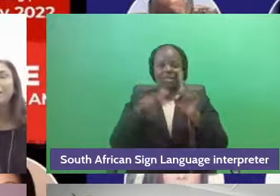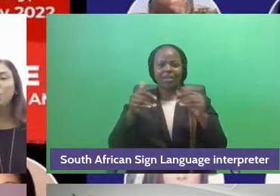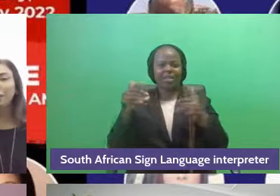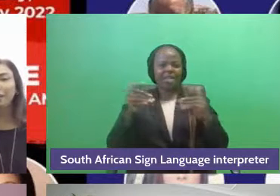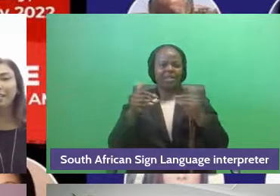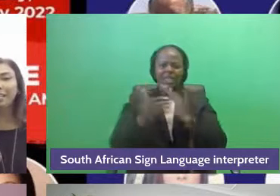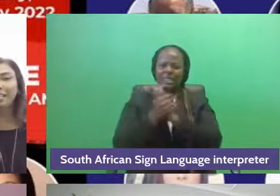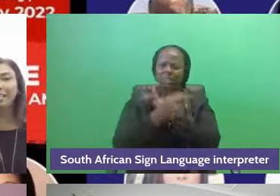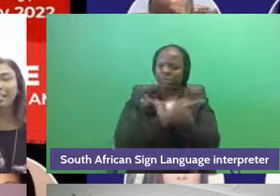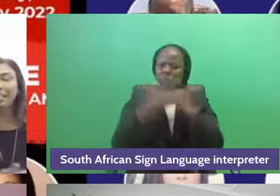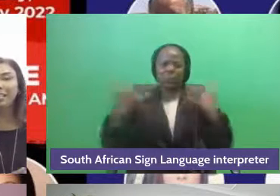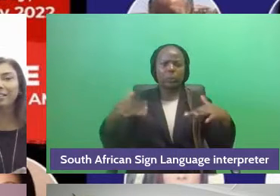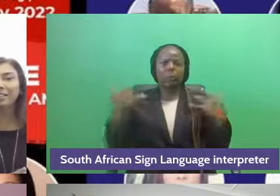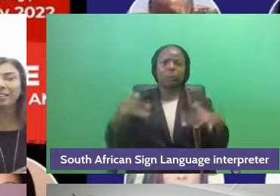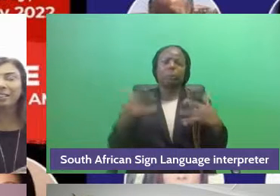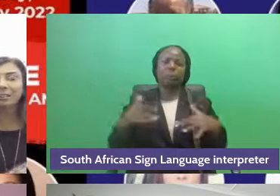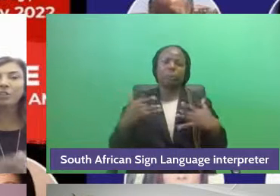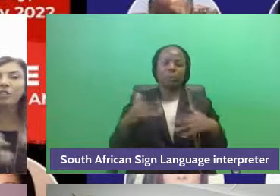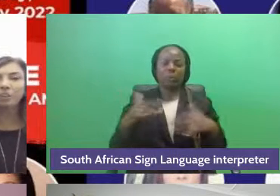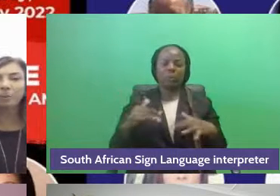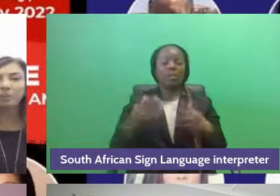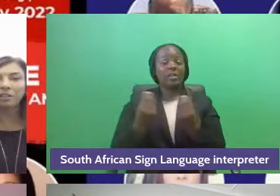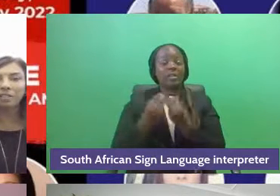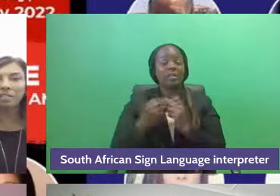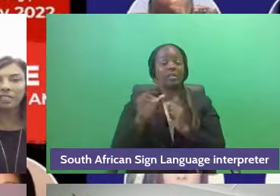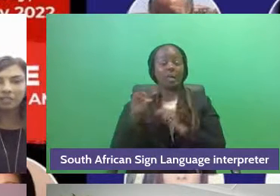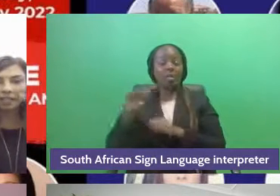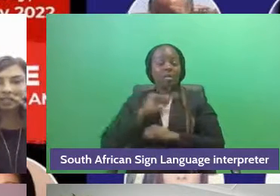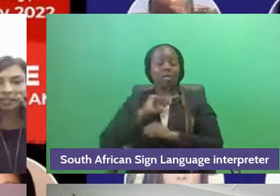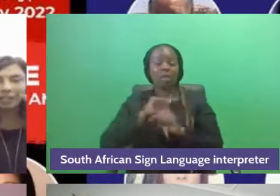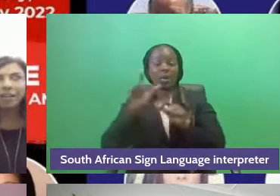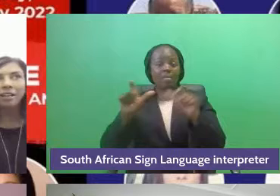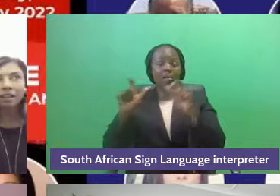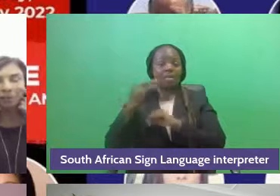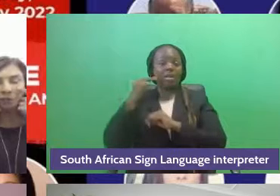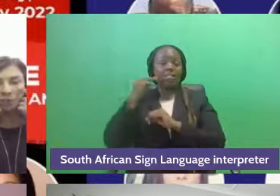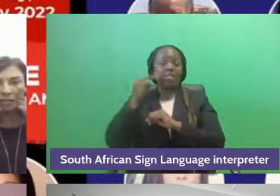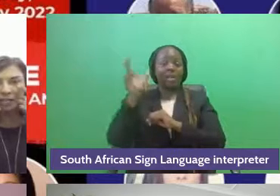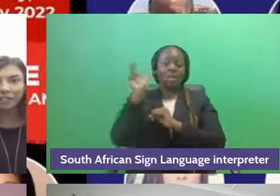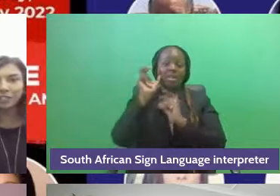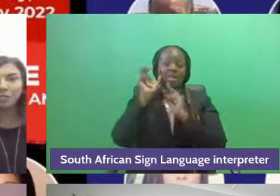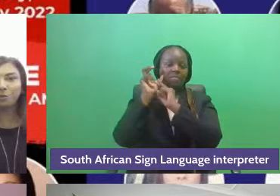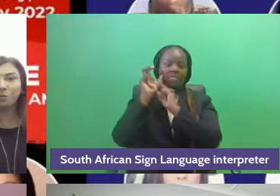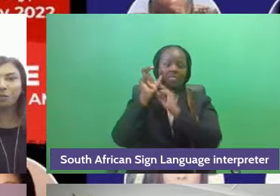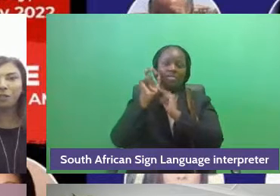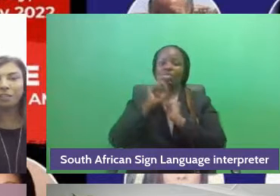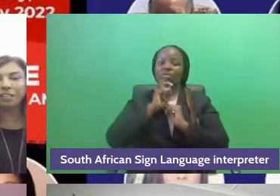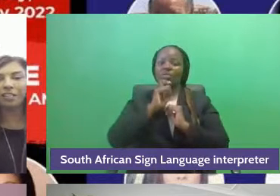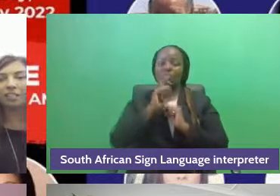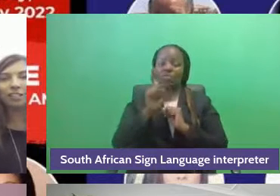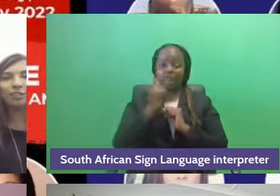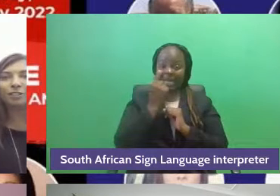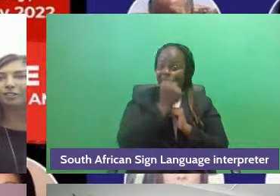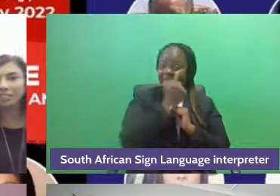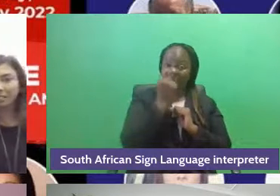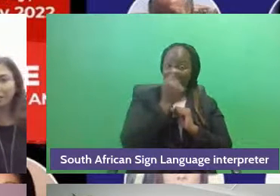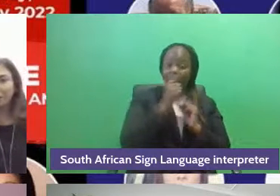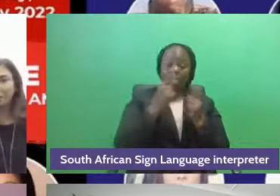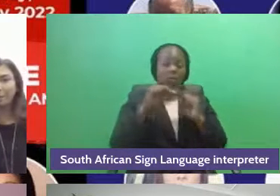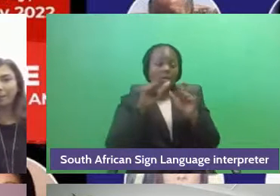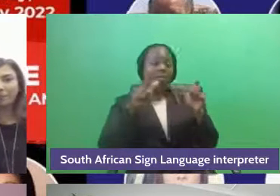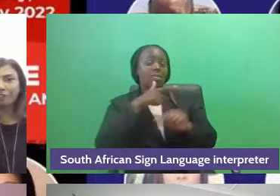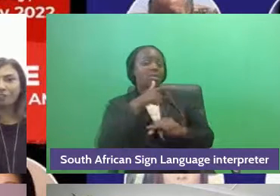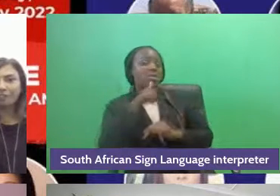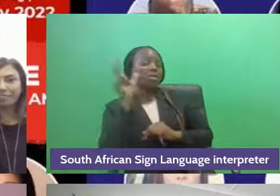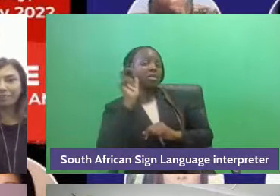And just another incidental thing is that because deaf people can't hear, and they or use their eyes to do what we use our ears to do. So this is how